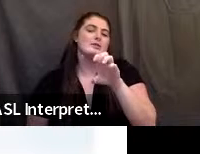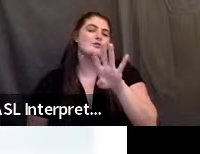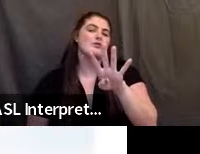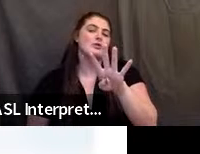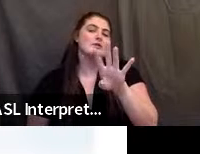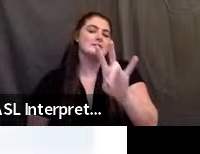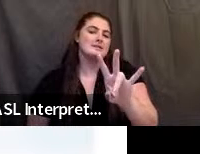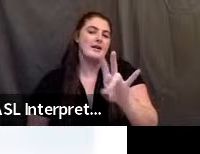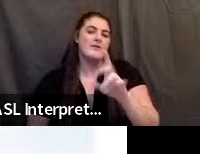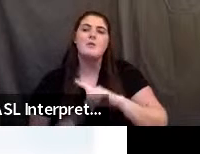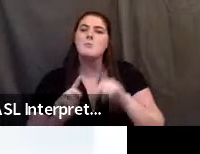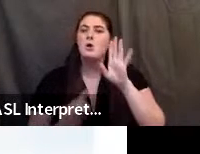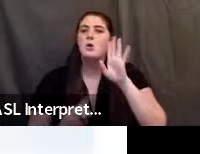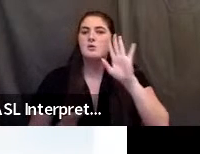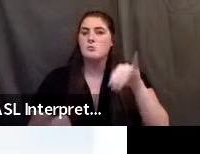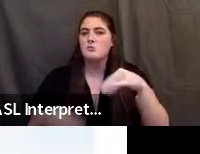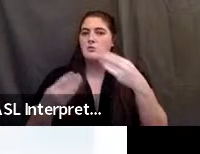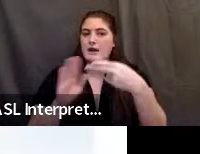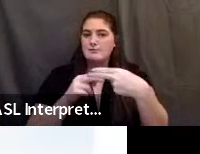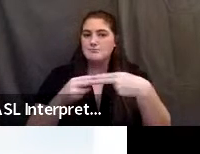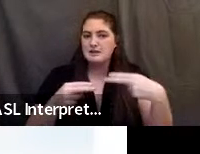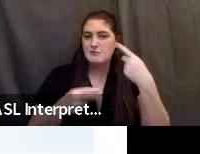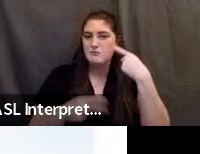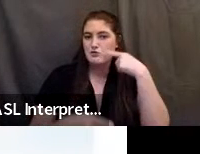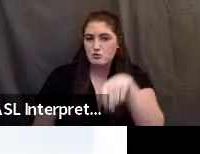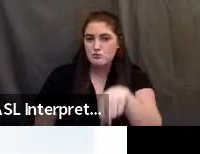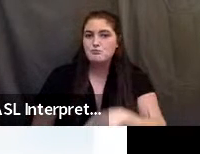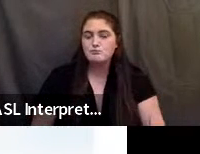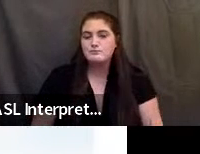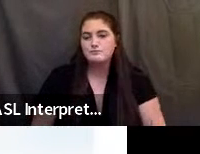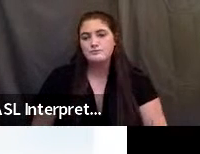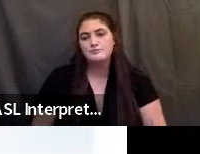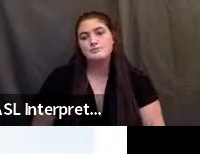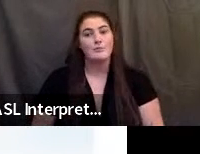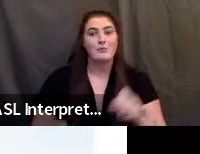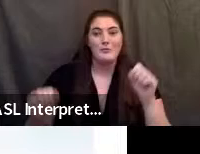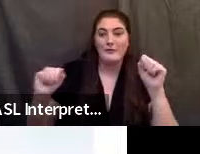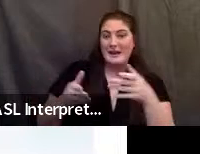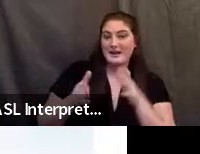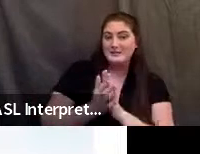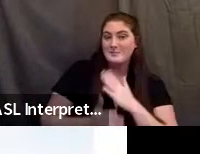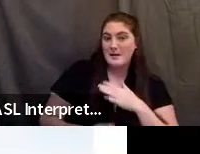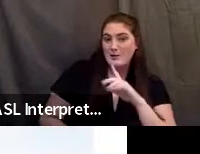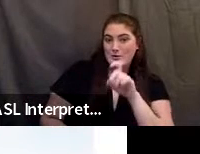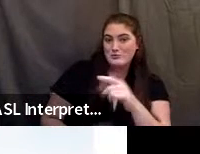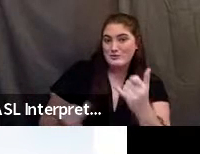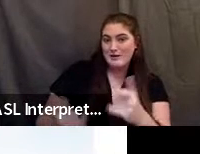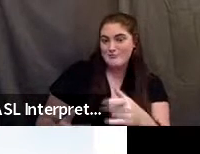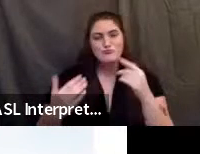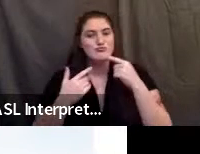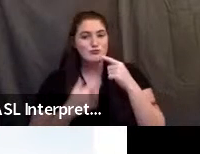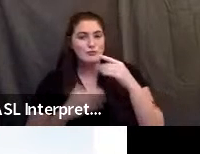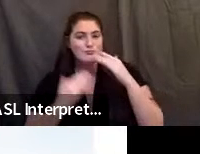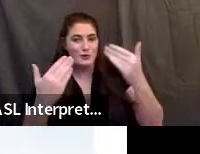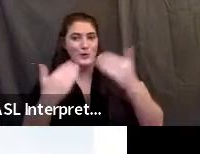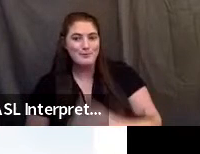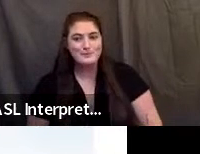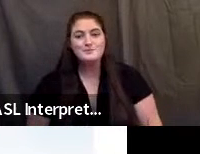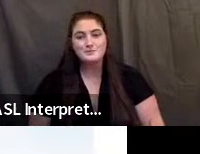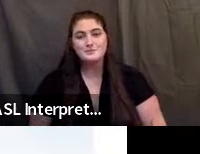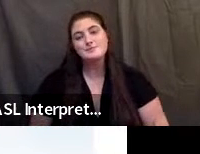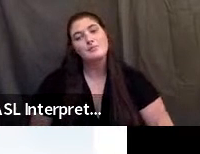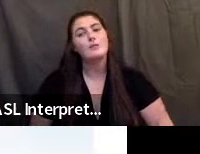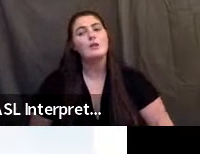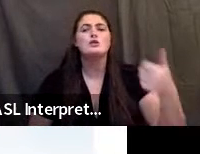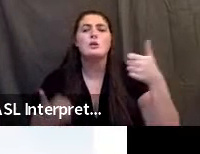we'll get that slide to you for sure. Yeah. Okay, Kevin, may I ask my question now? sure, go ahead, Skip, thanks. I'm just trying